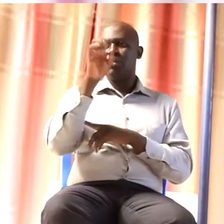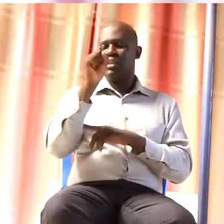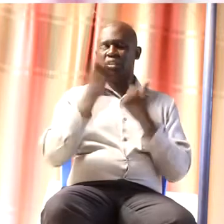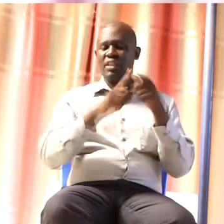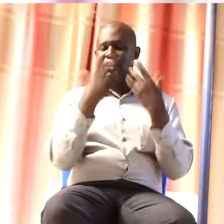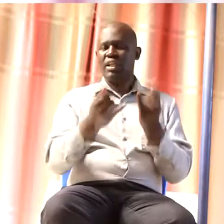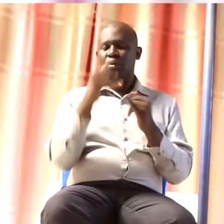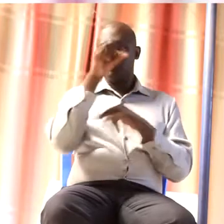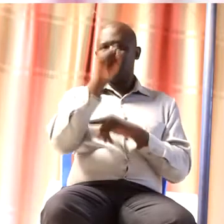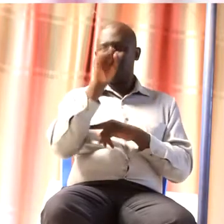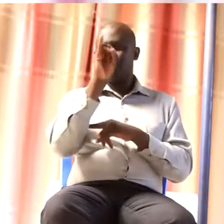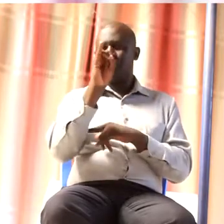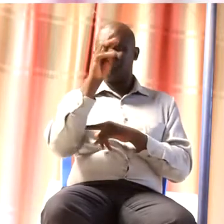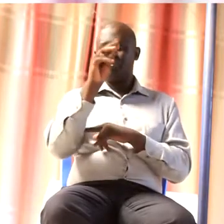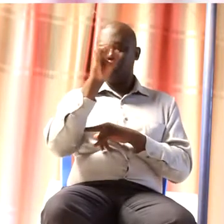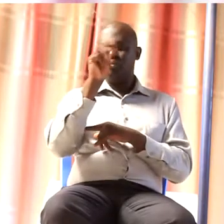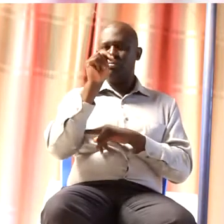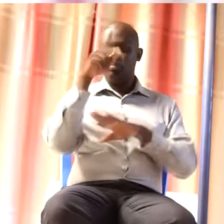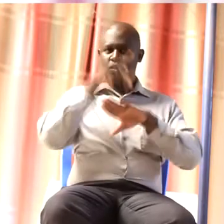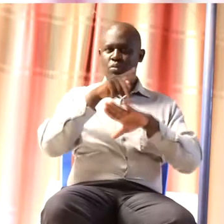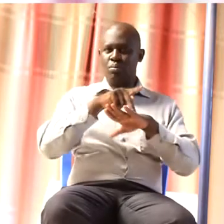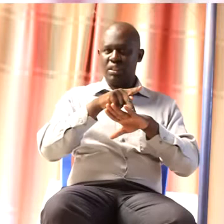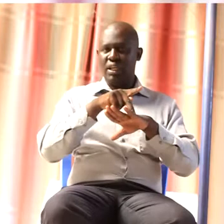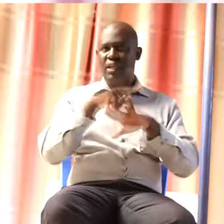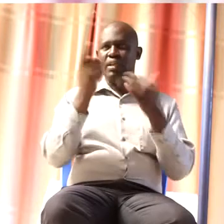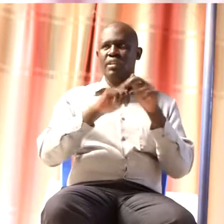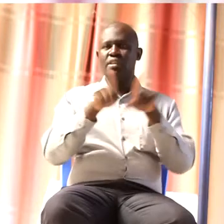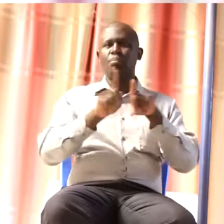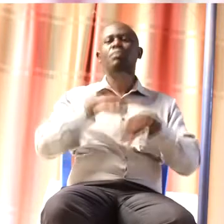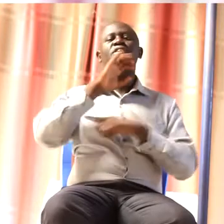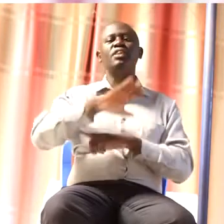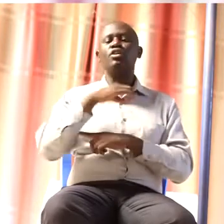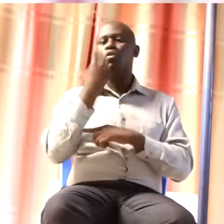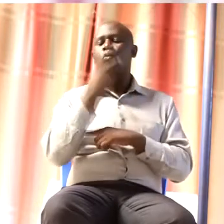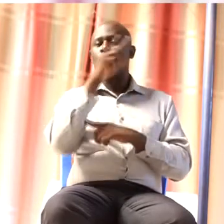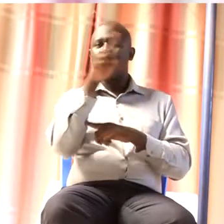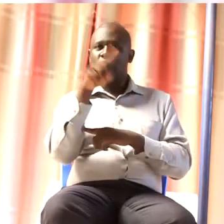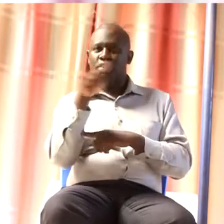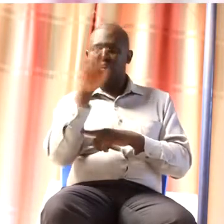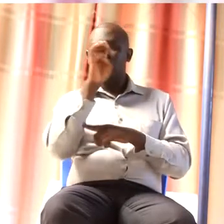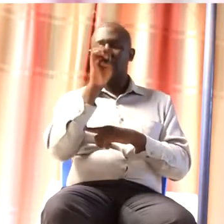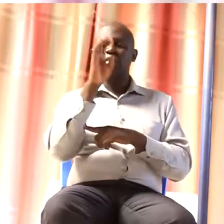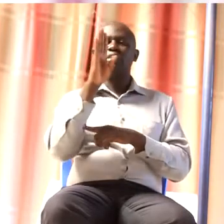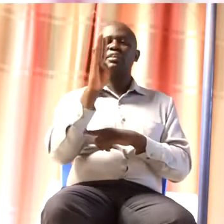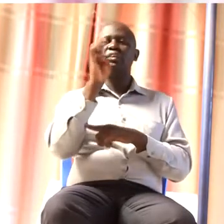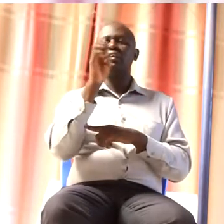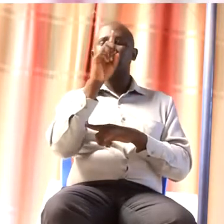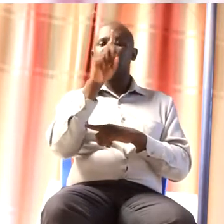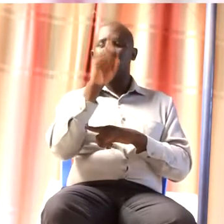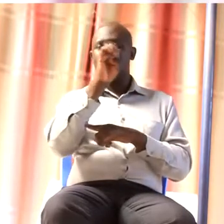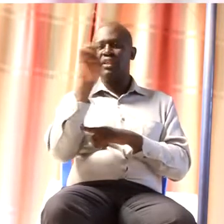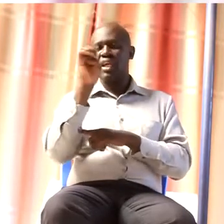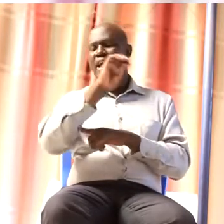called Didymus, Nathanael from Cana in Galilee, the sons of Zebedee, and two other disciples were